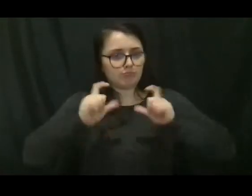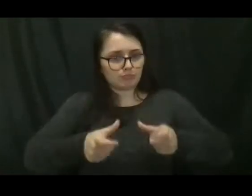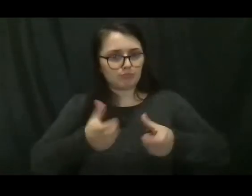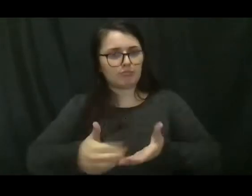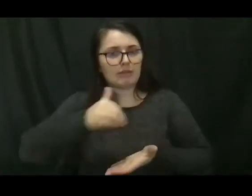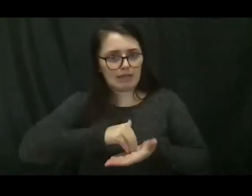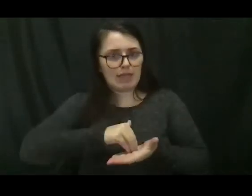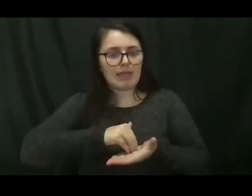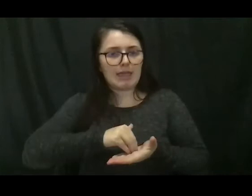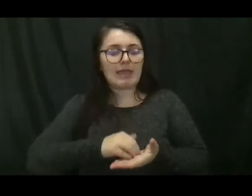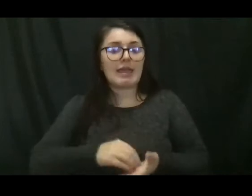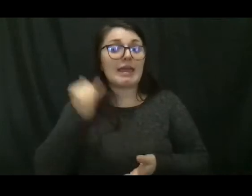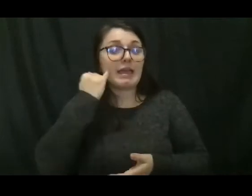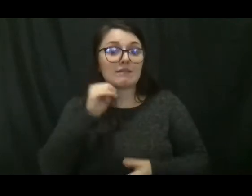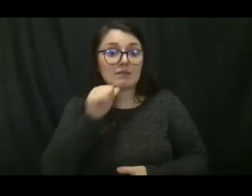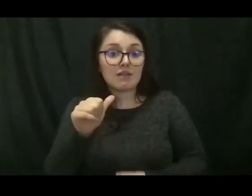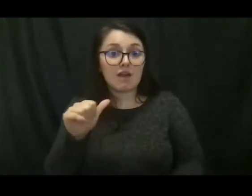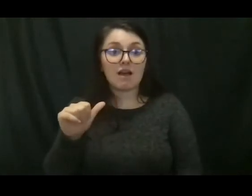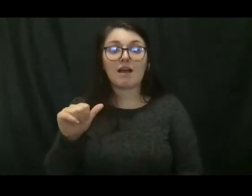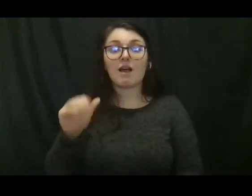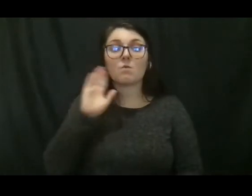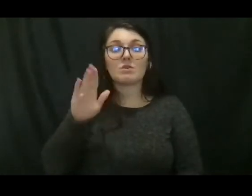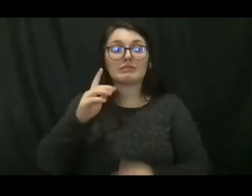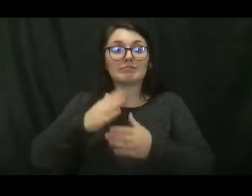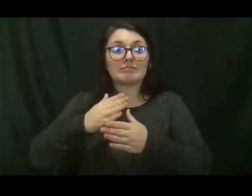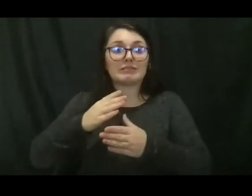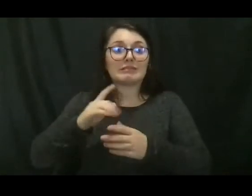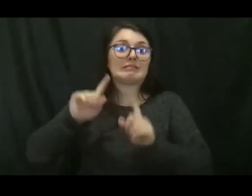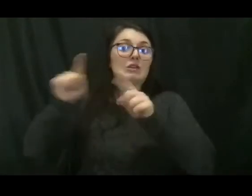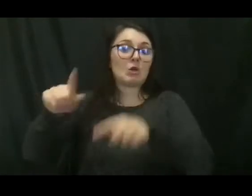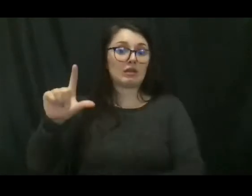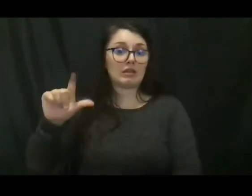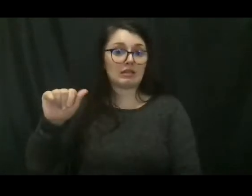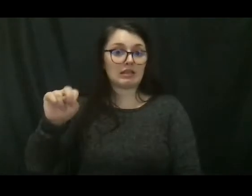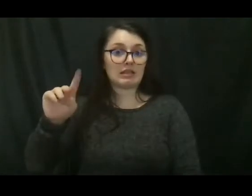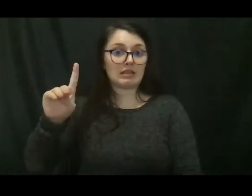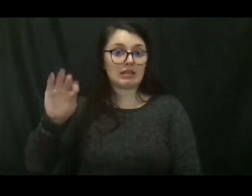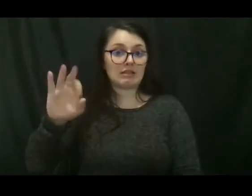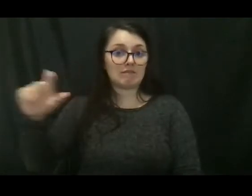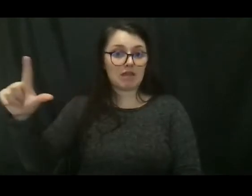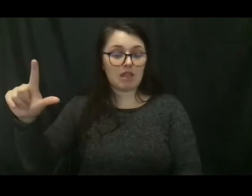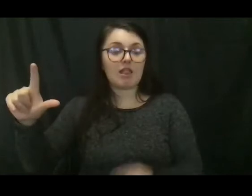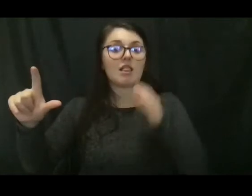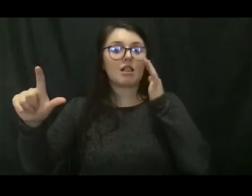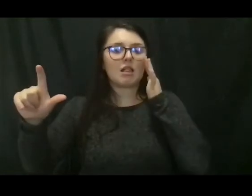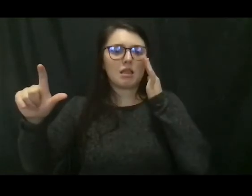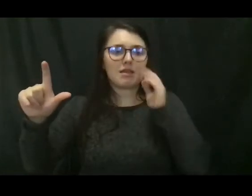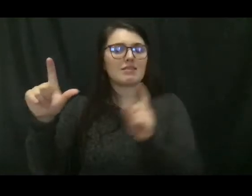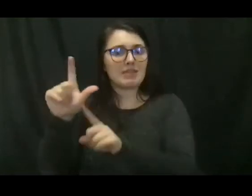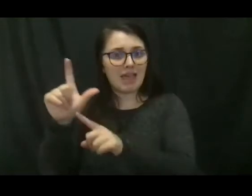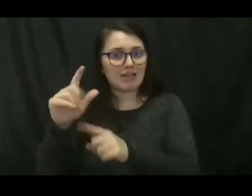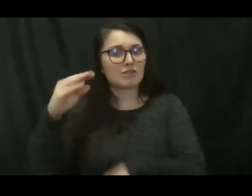the landfill, do you want to tell them what the landfill is, Gretchen? Well, the landfill is otherwise known as the dump,